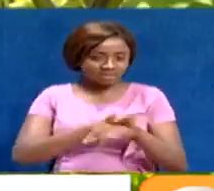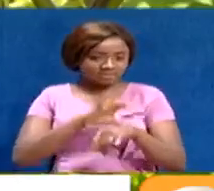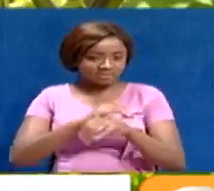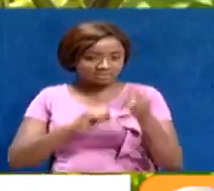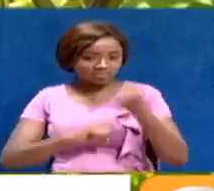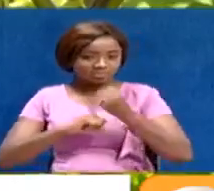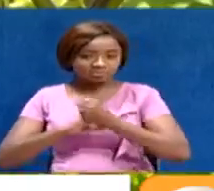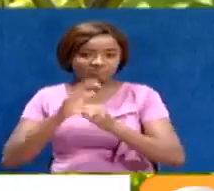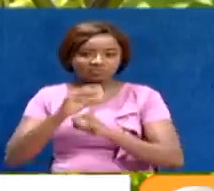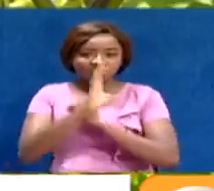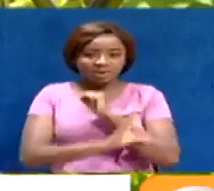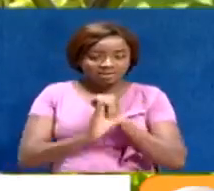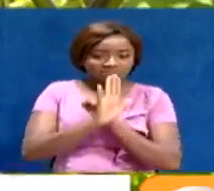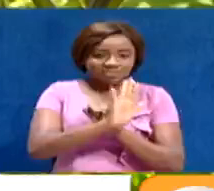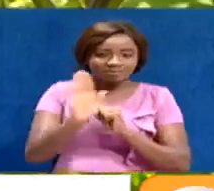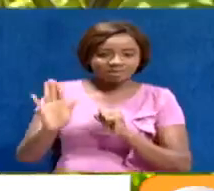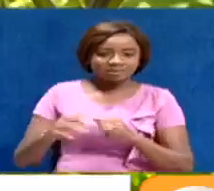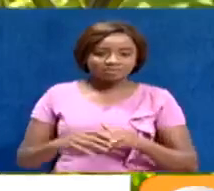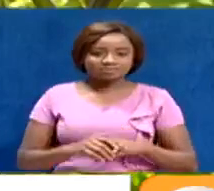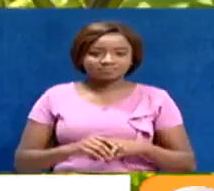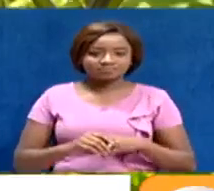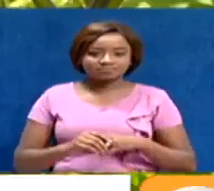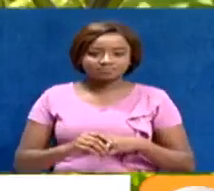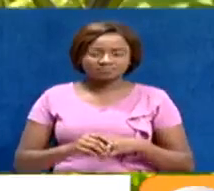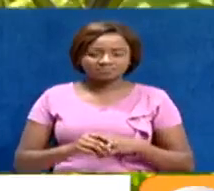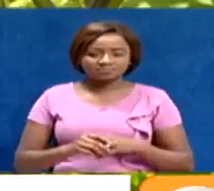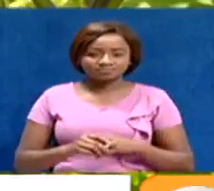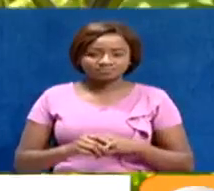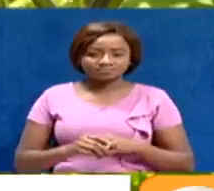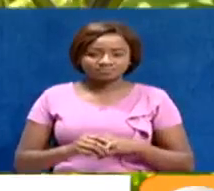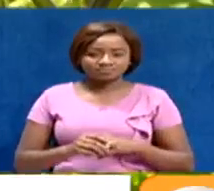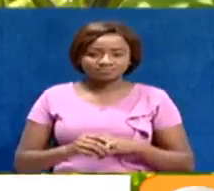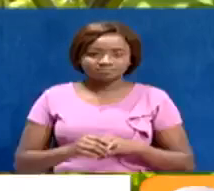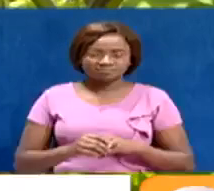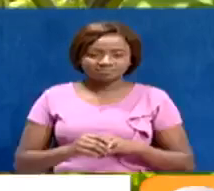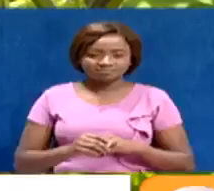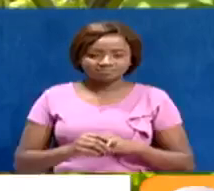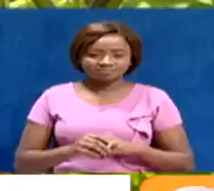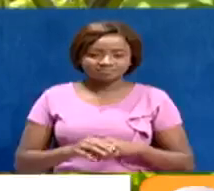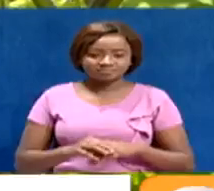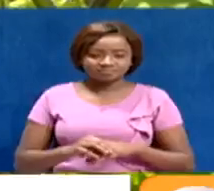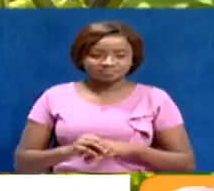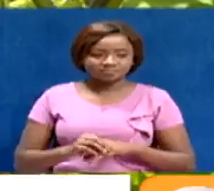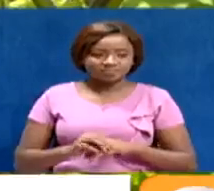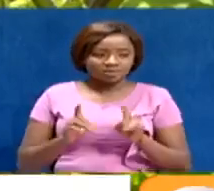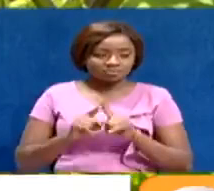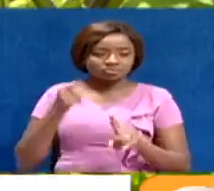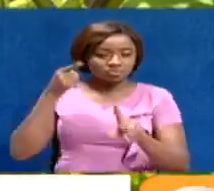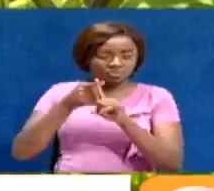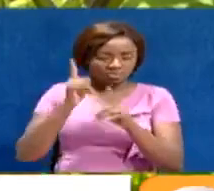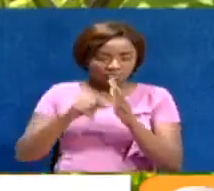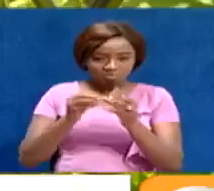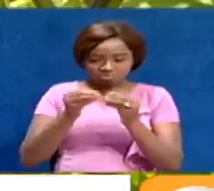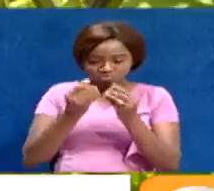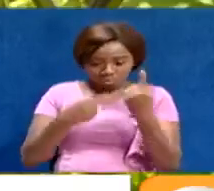country, the support of their compatriots, and have a reason to